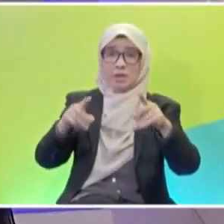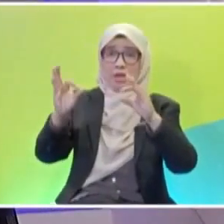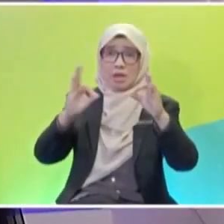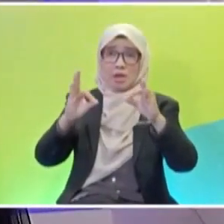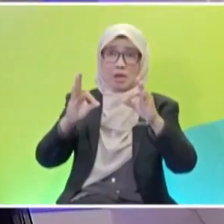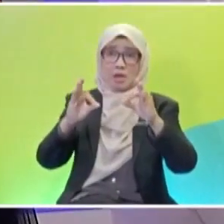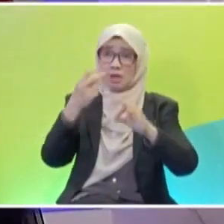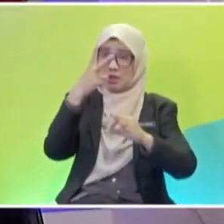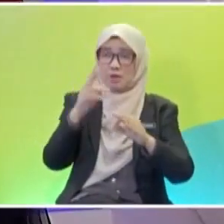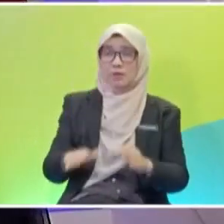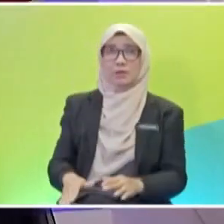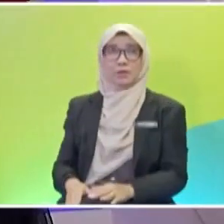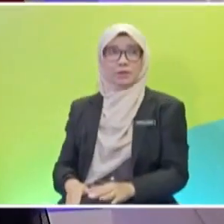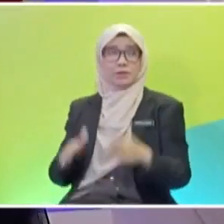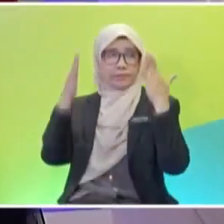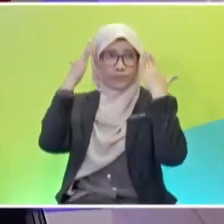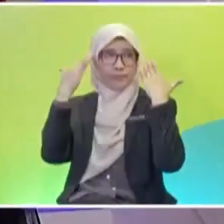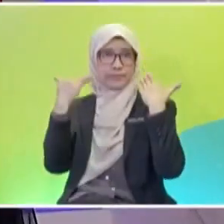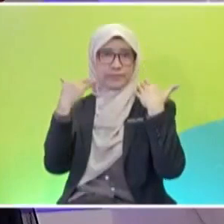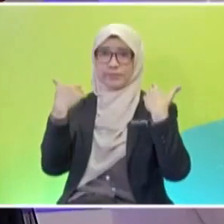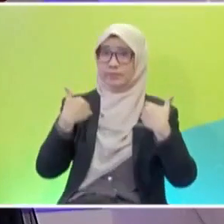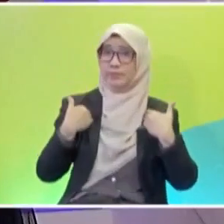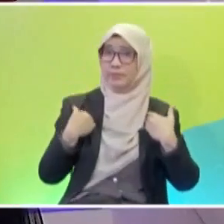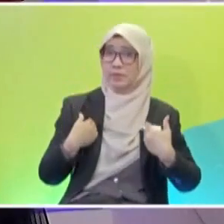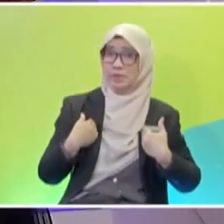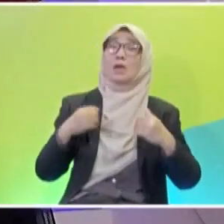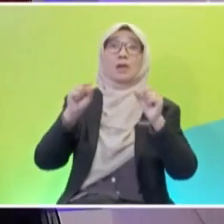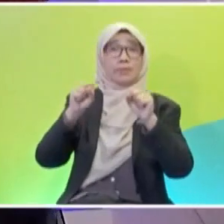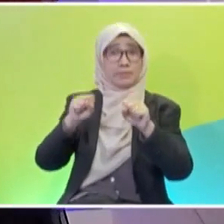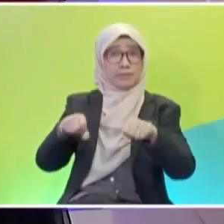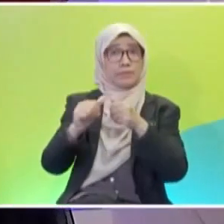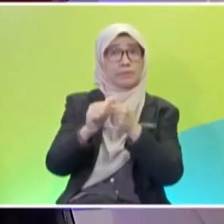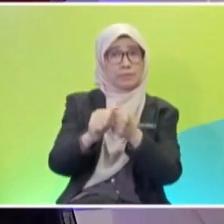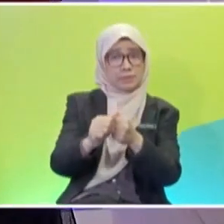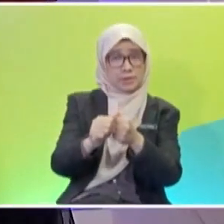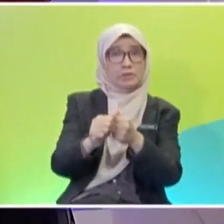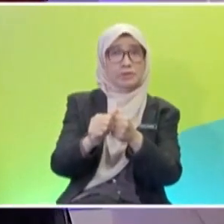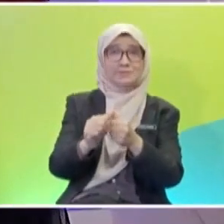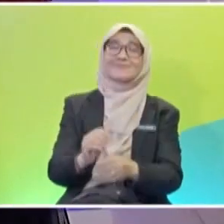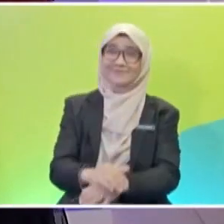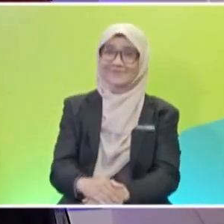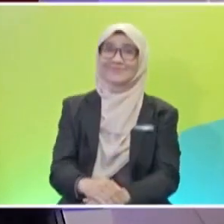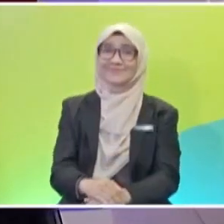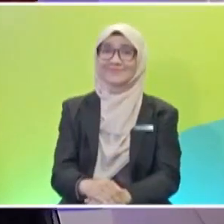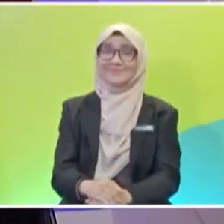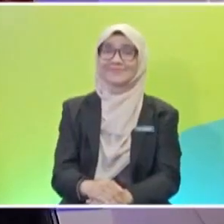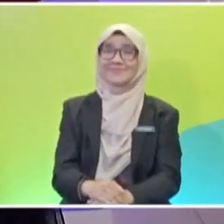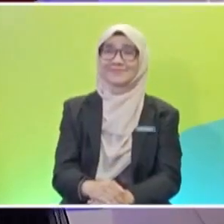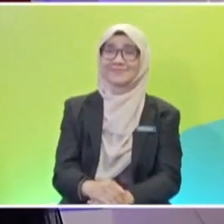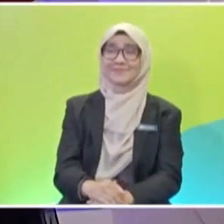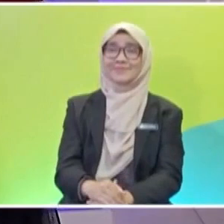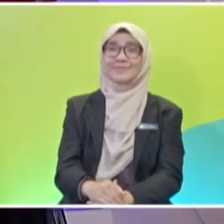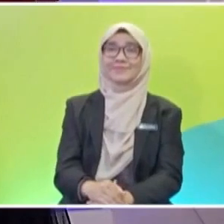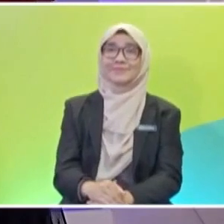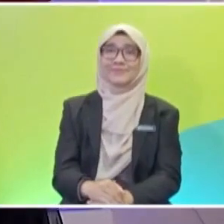and trendy, mm-hmm. all right, you think, hey, why not? Yes. Okay? All right. Mm-hmm, so, I agree. Yeah. All okay, right. Let's move on to mm-hmm.